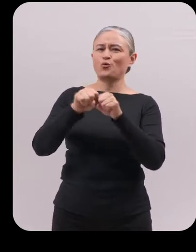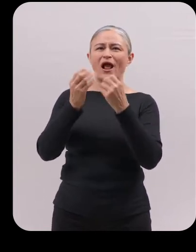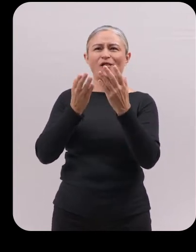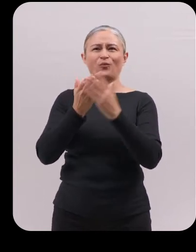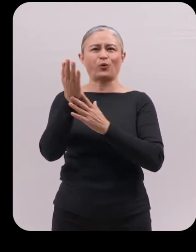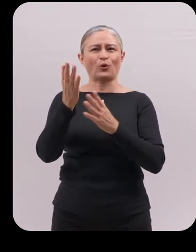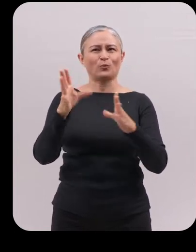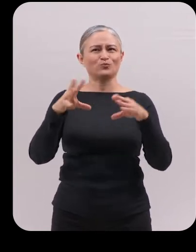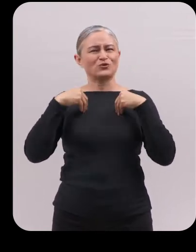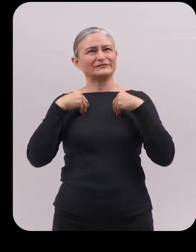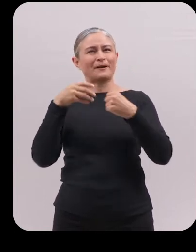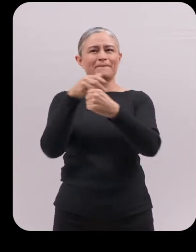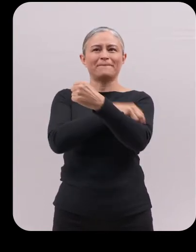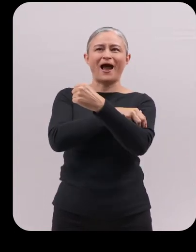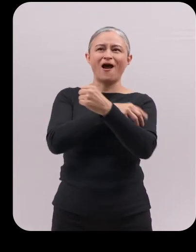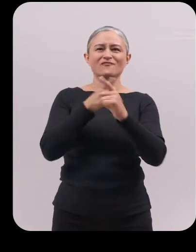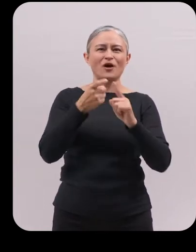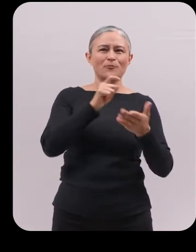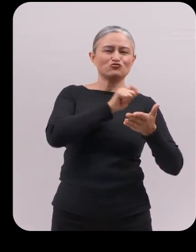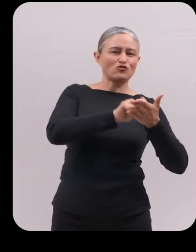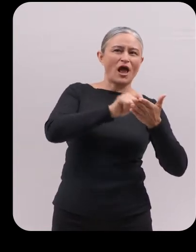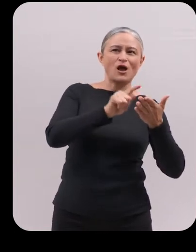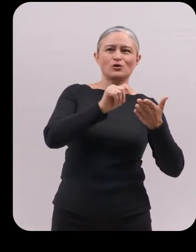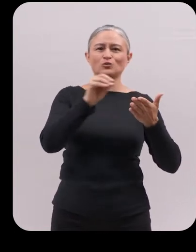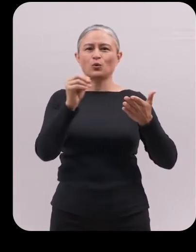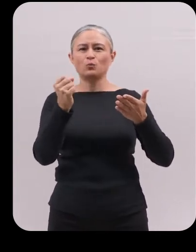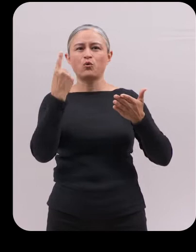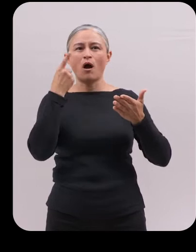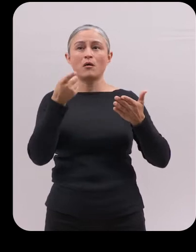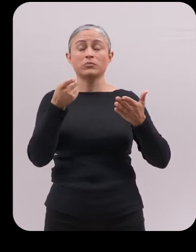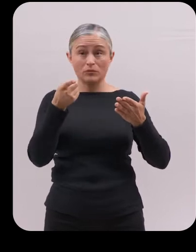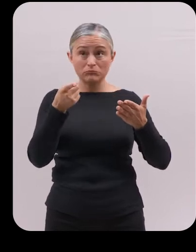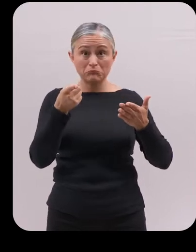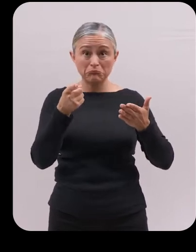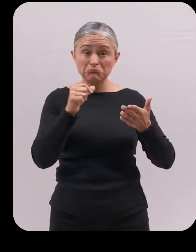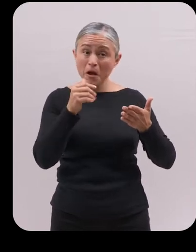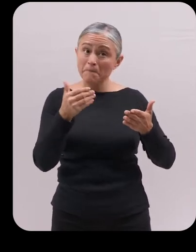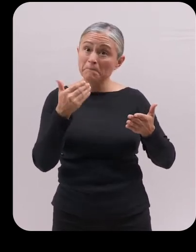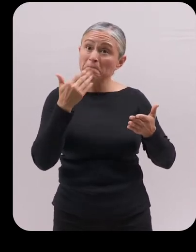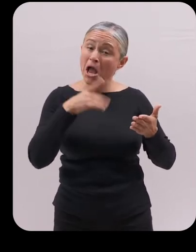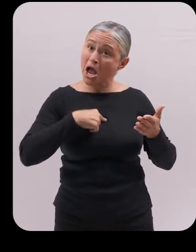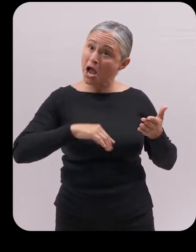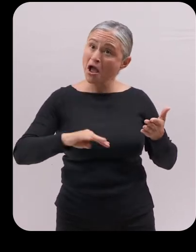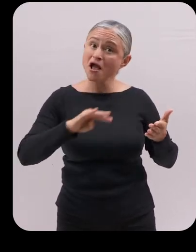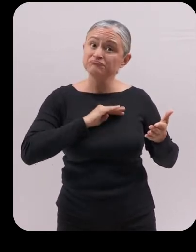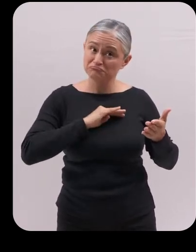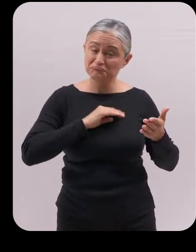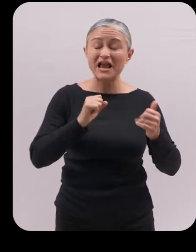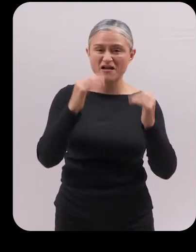power of right to think. Not bad for a working title. I think I can probably take it from there.